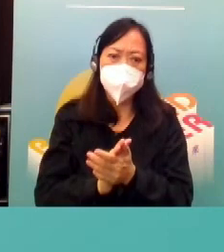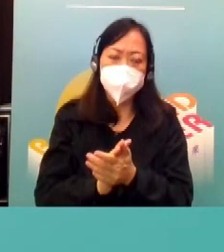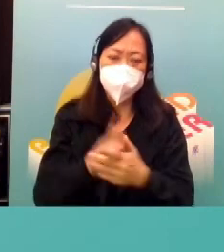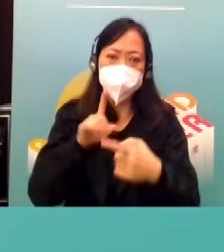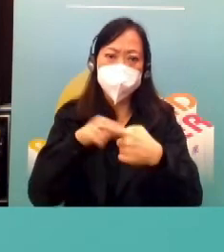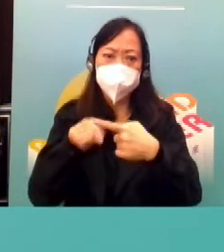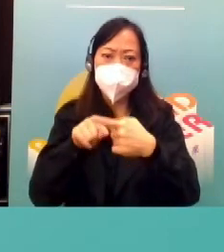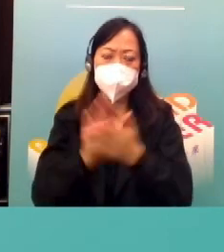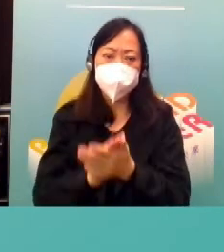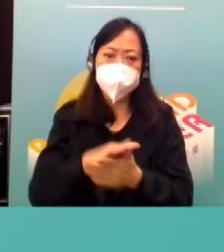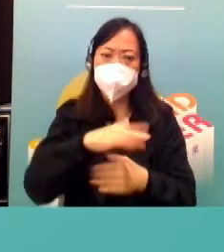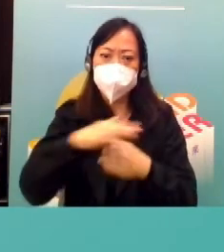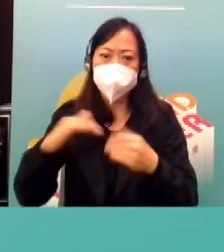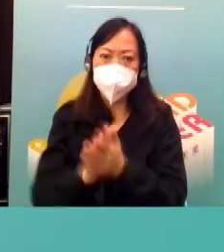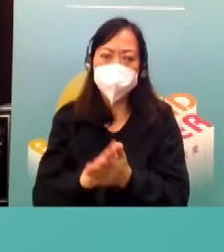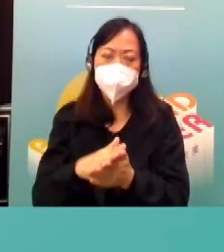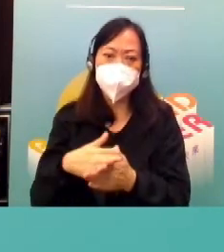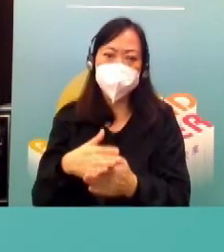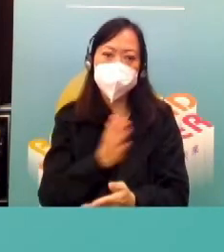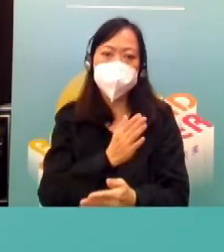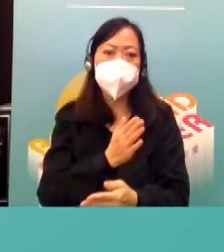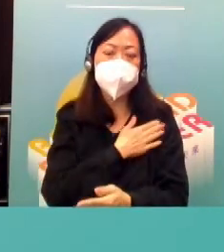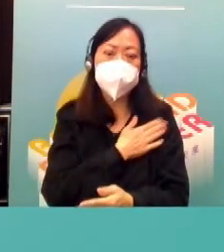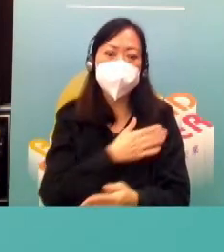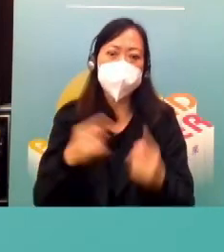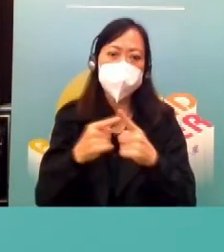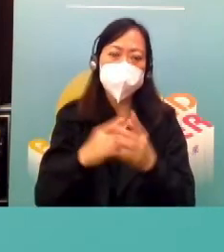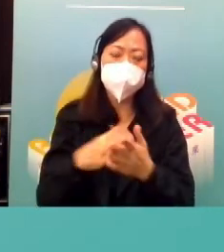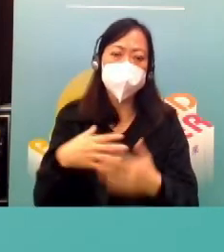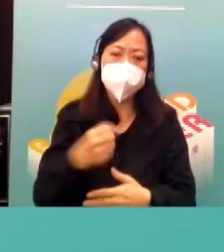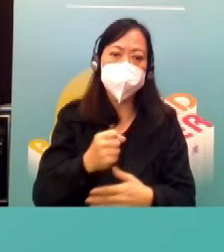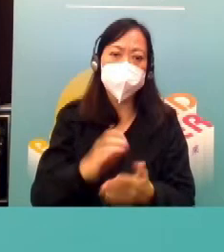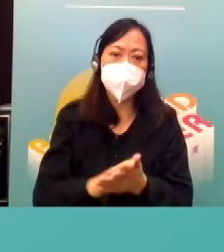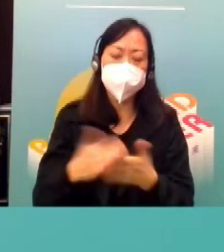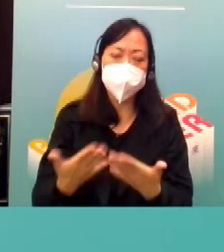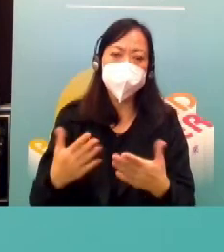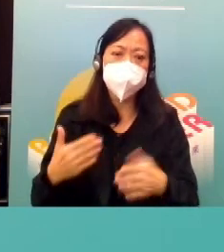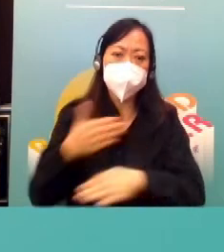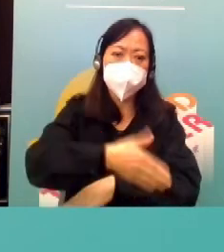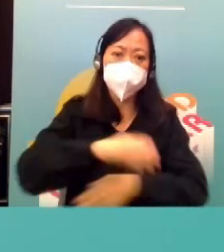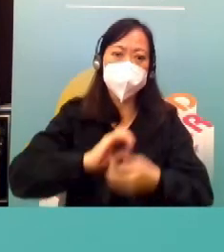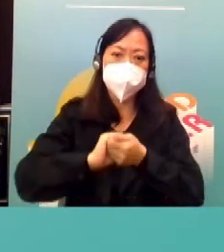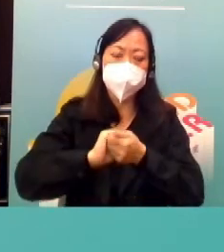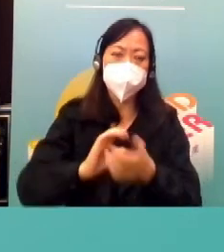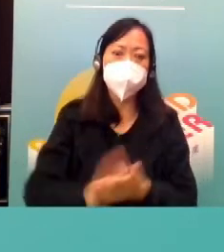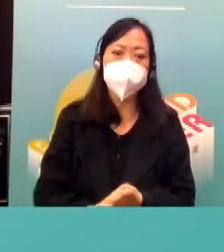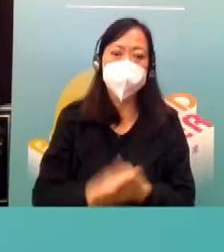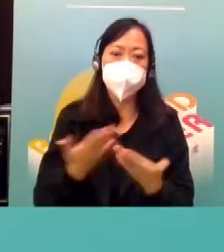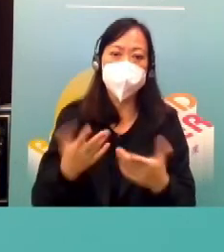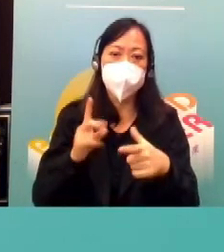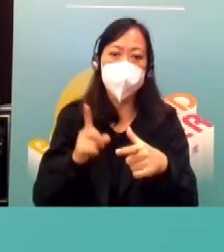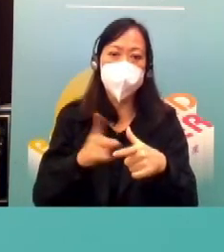this. Without further ado, I'm going to actually show you some of the background information. And